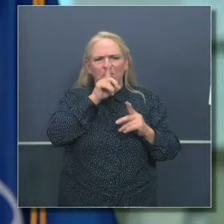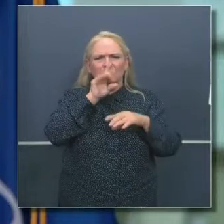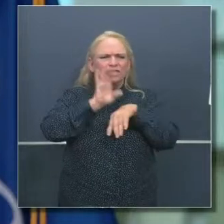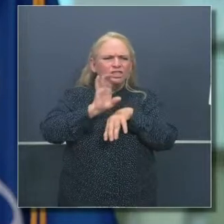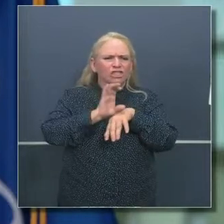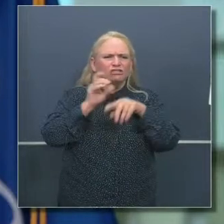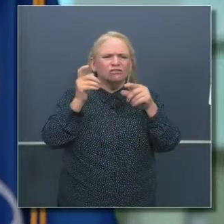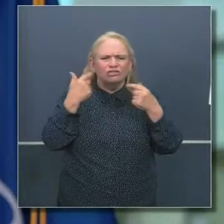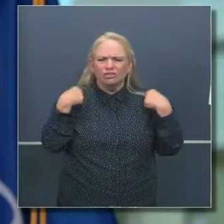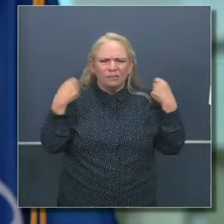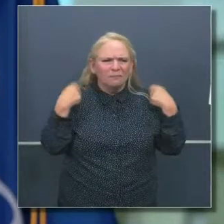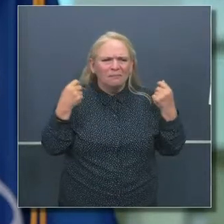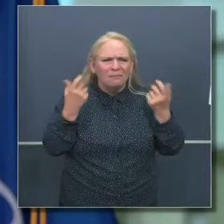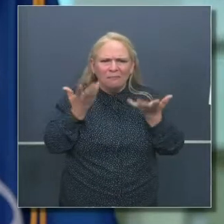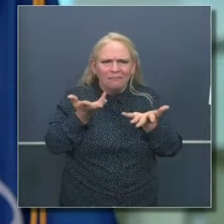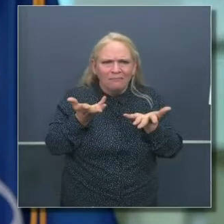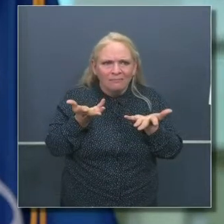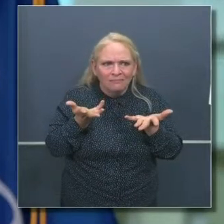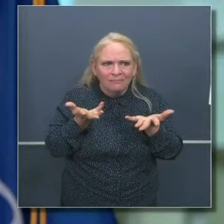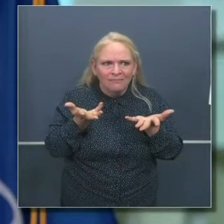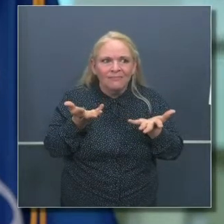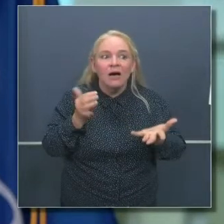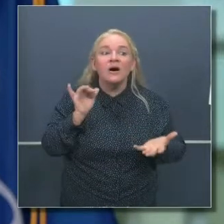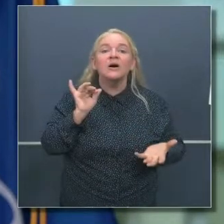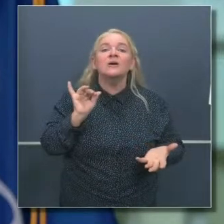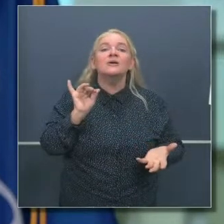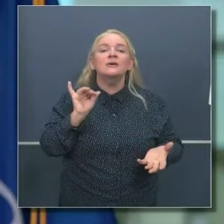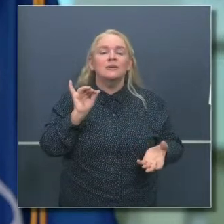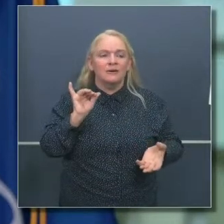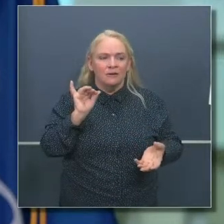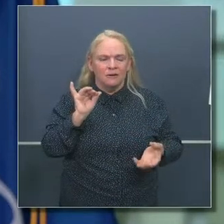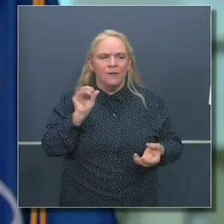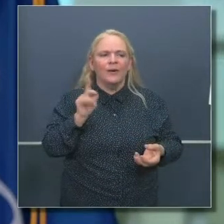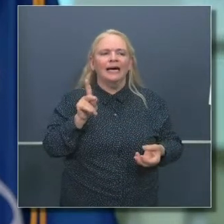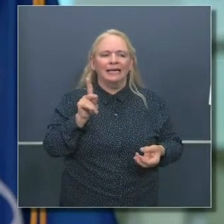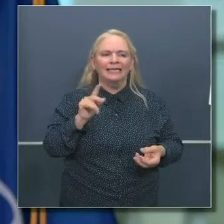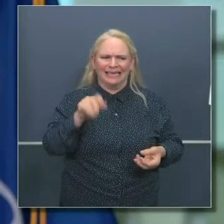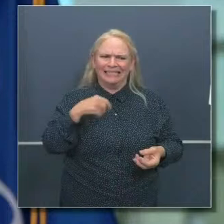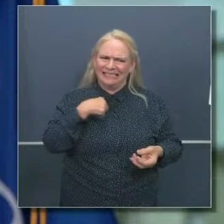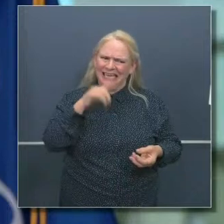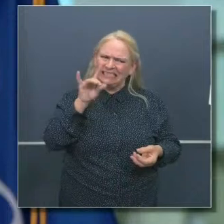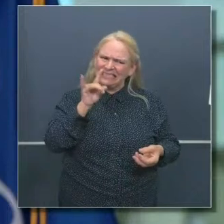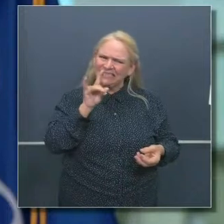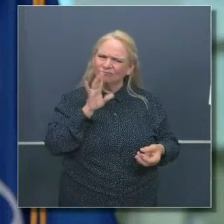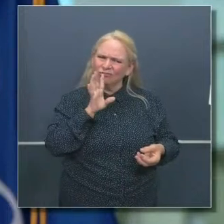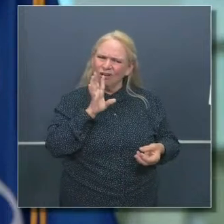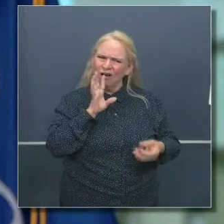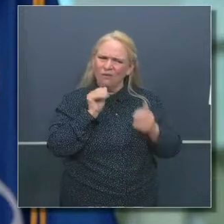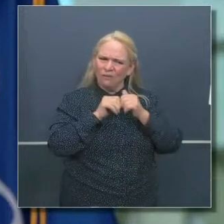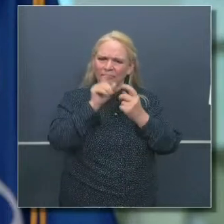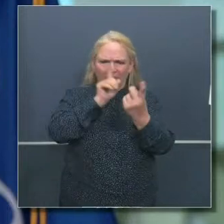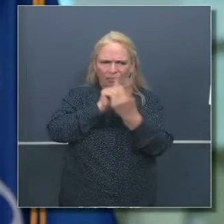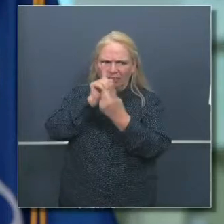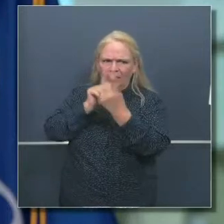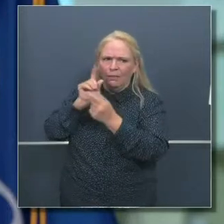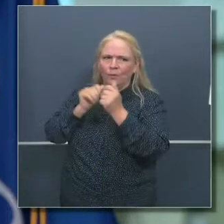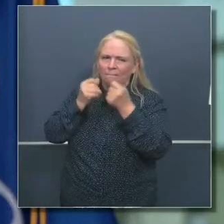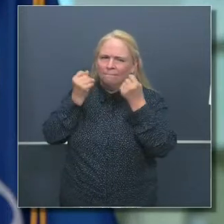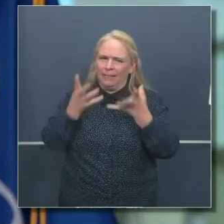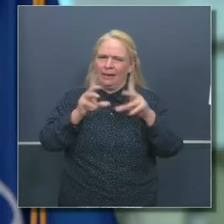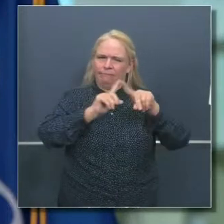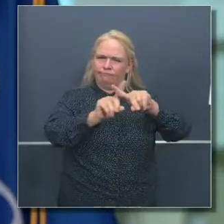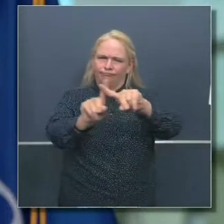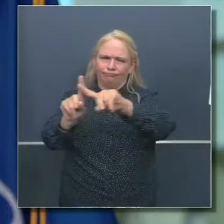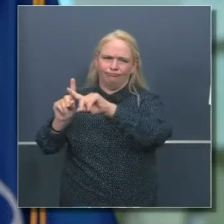fitness. Sorry, I had a little feedback there. I had an opportunity to talk to many of you one-on-one in